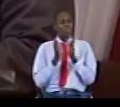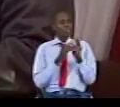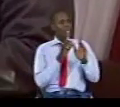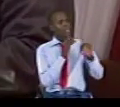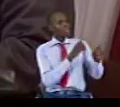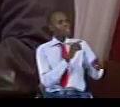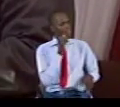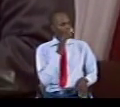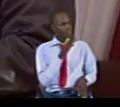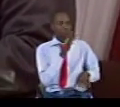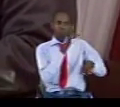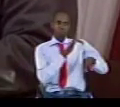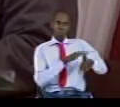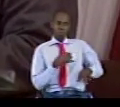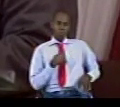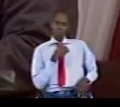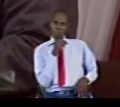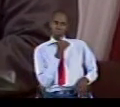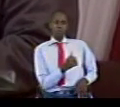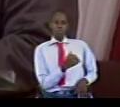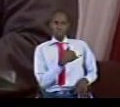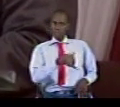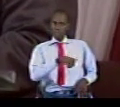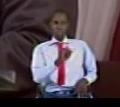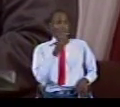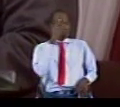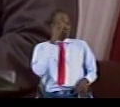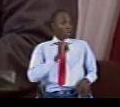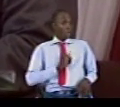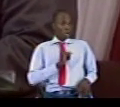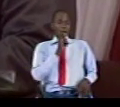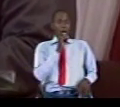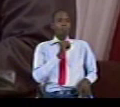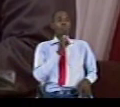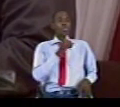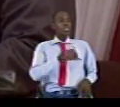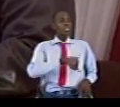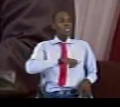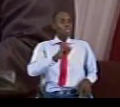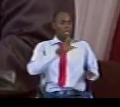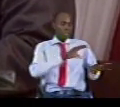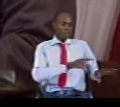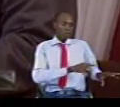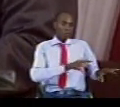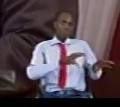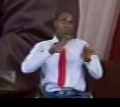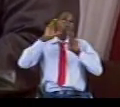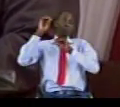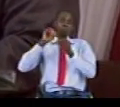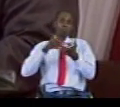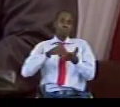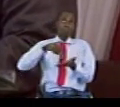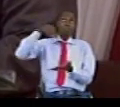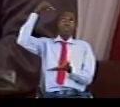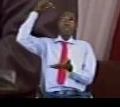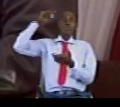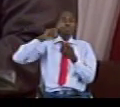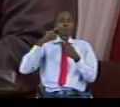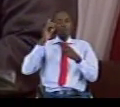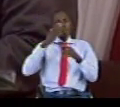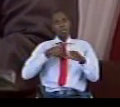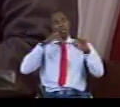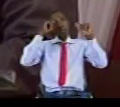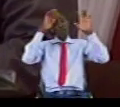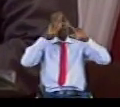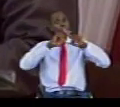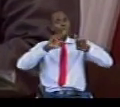me not, for I am not yet ascended to my Father, but go tell my